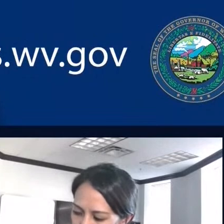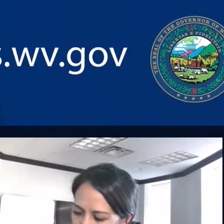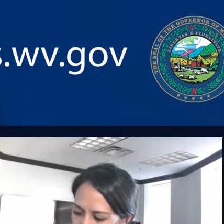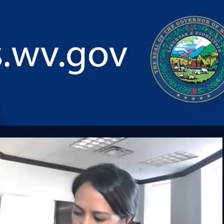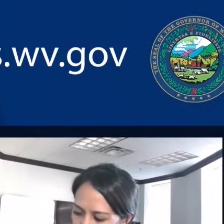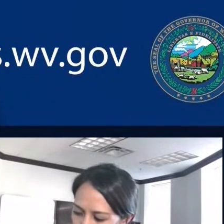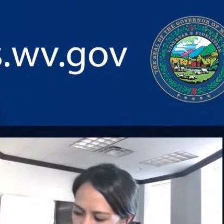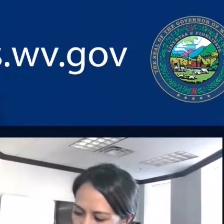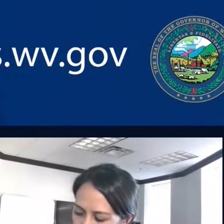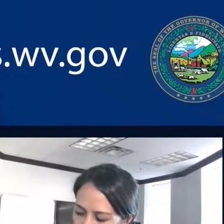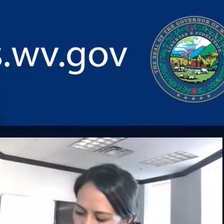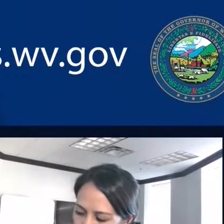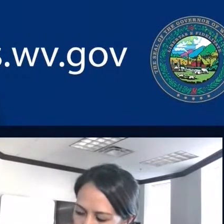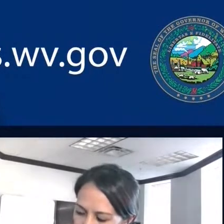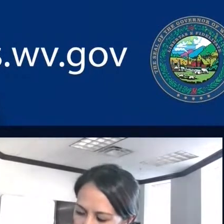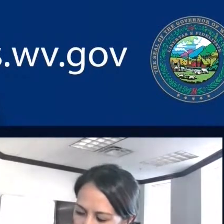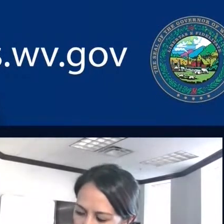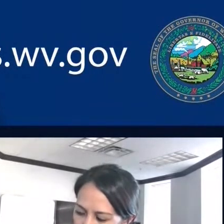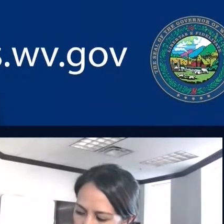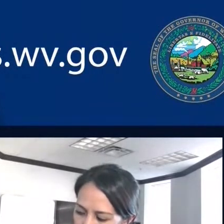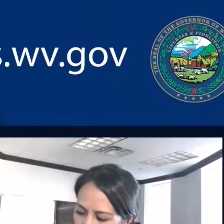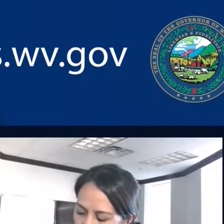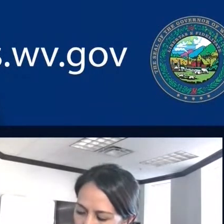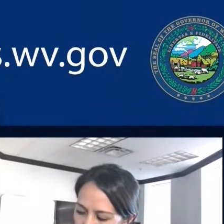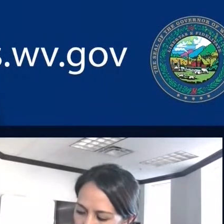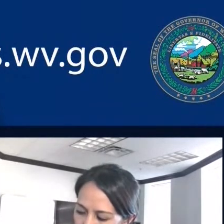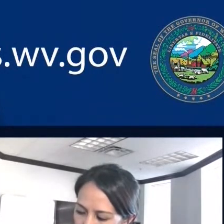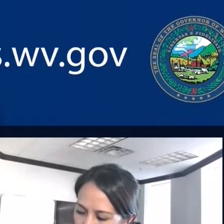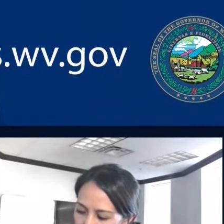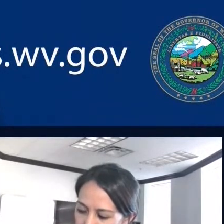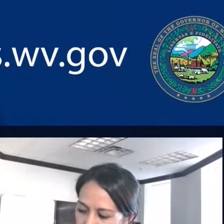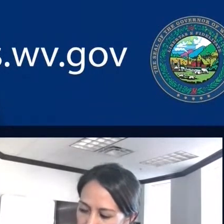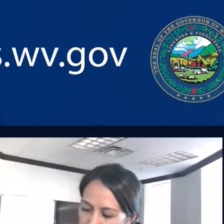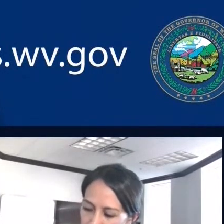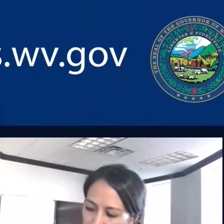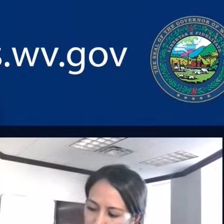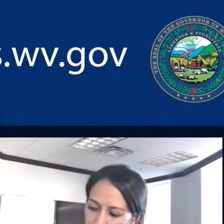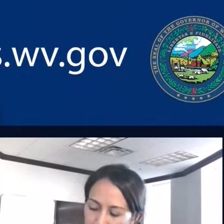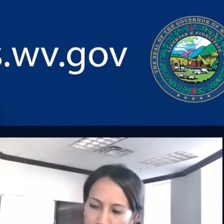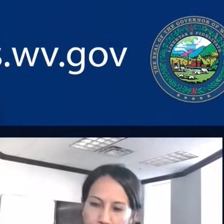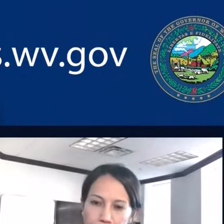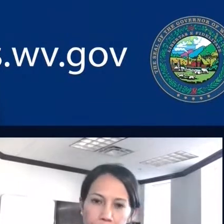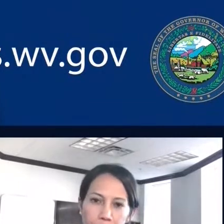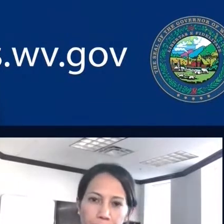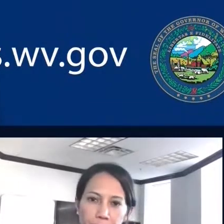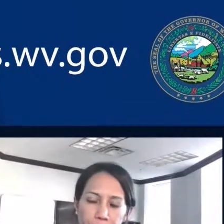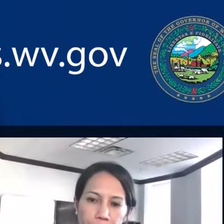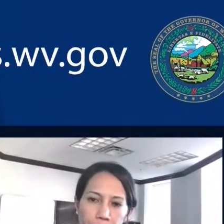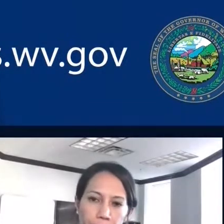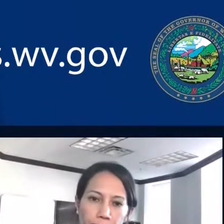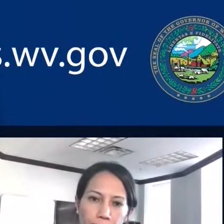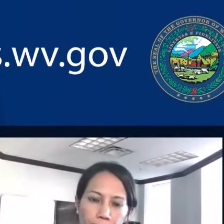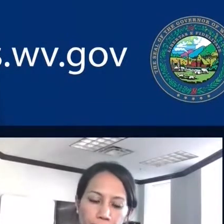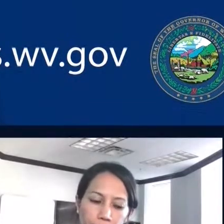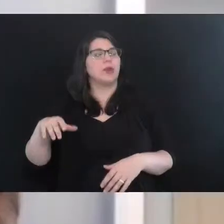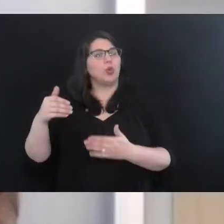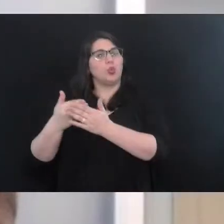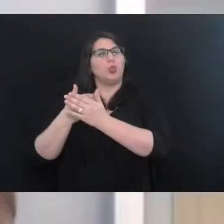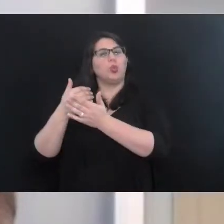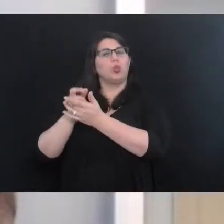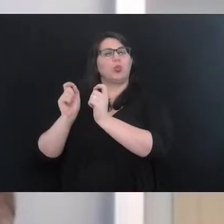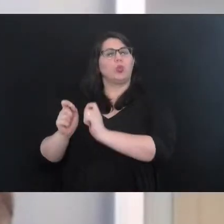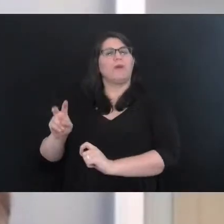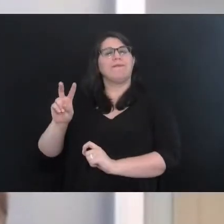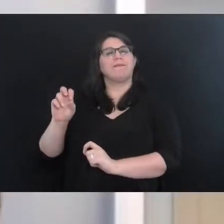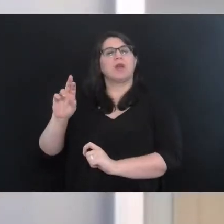to everyone. Again, your valuable time is so well appreciated. Hearing about the Omicron variant, it's